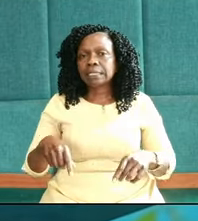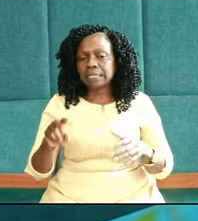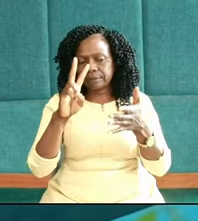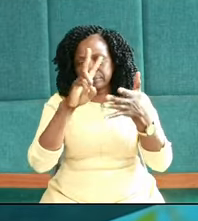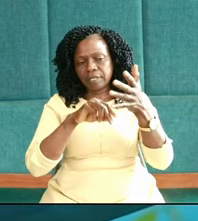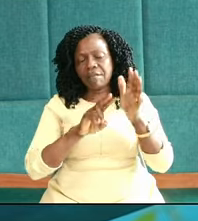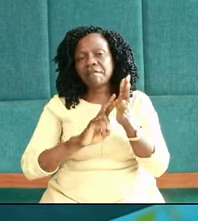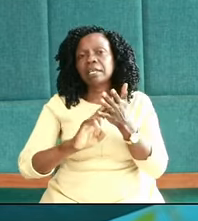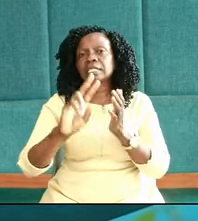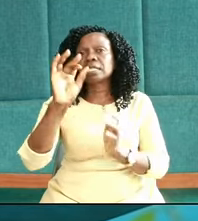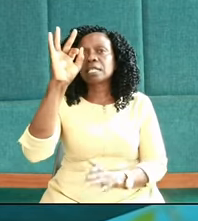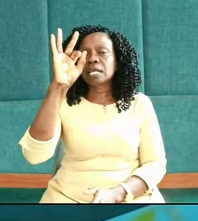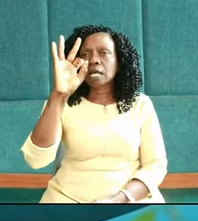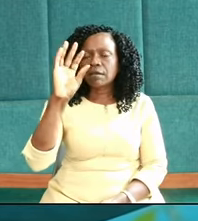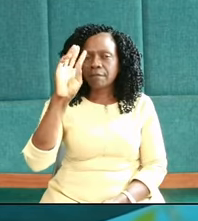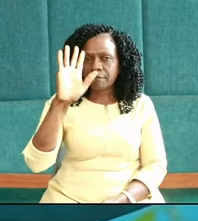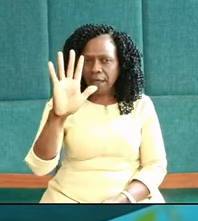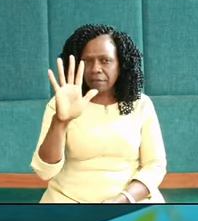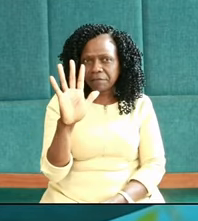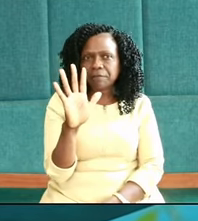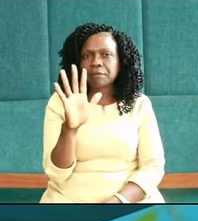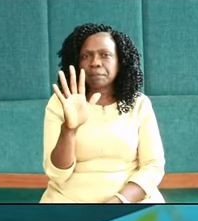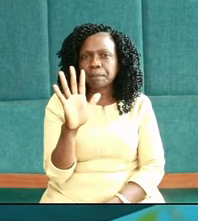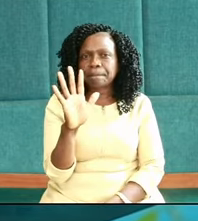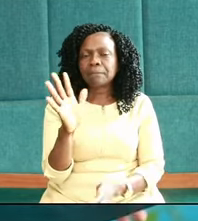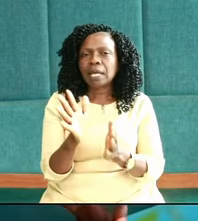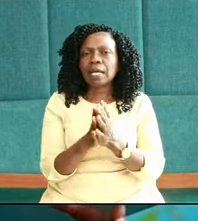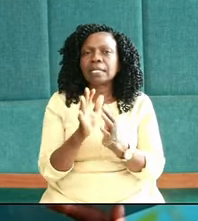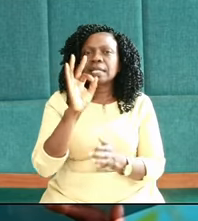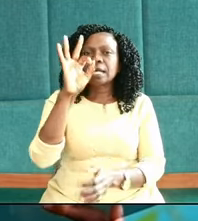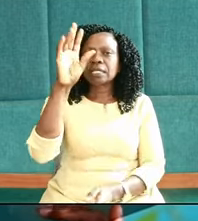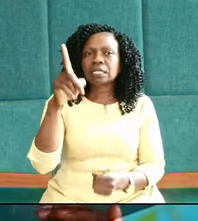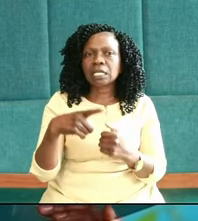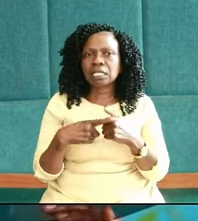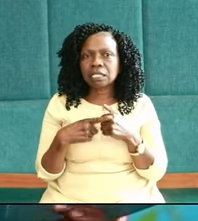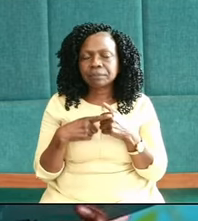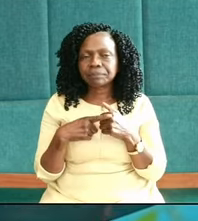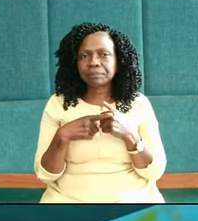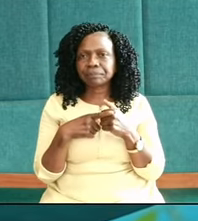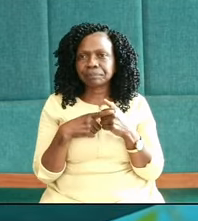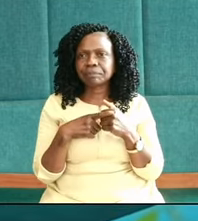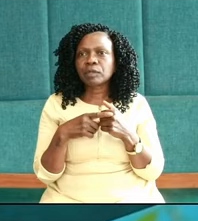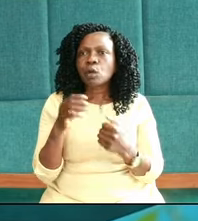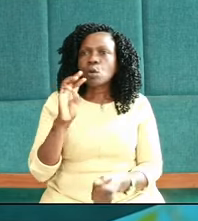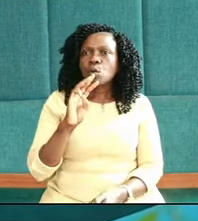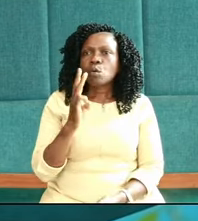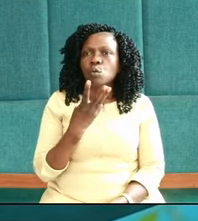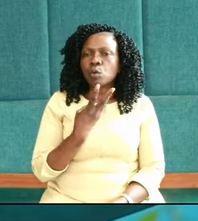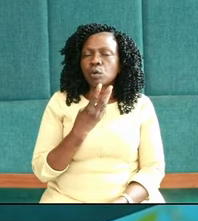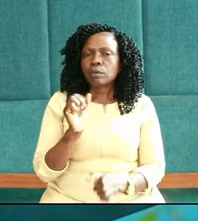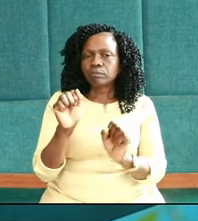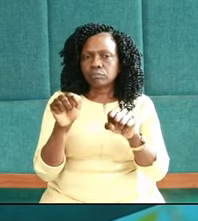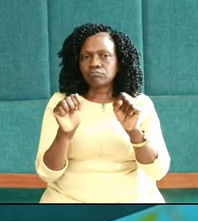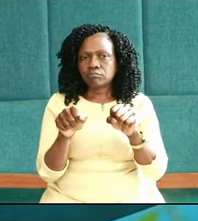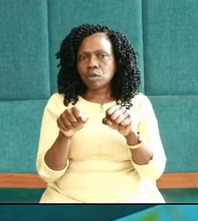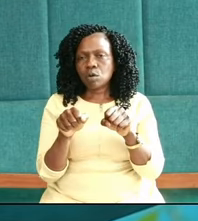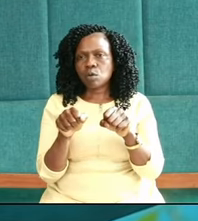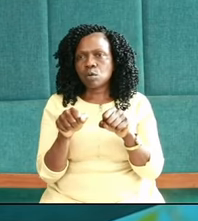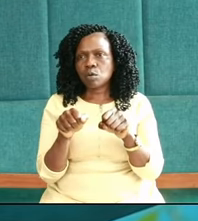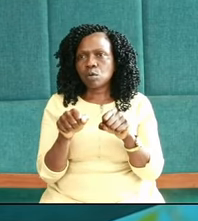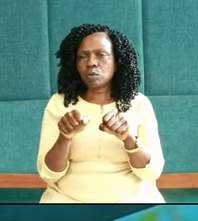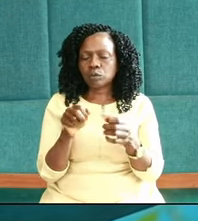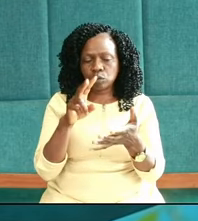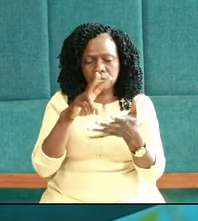read verse 35 and 36. We will be able to read many